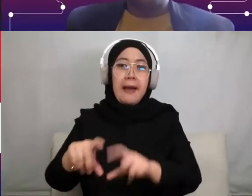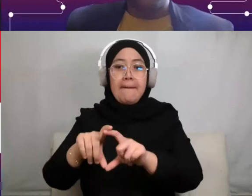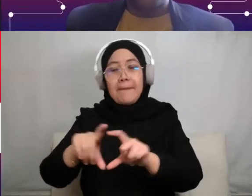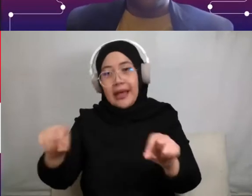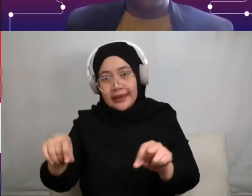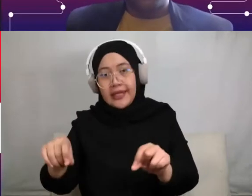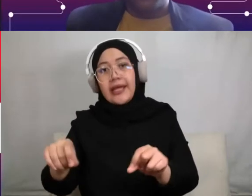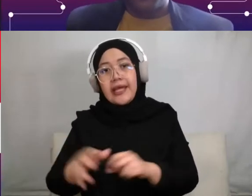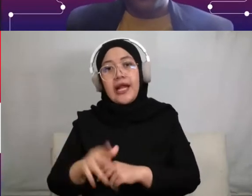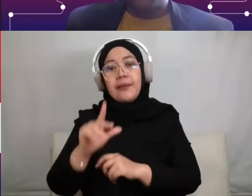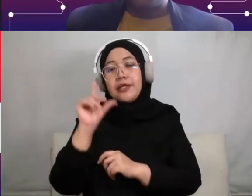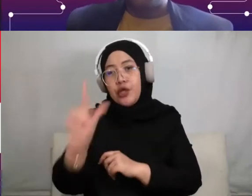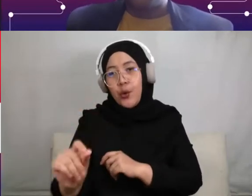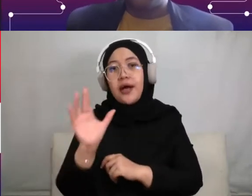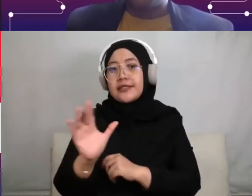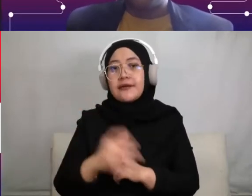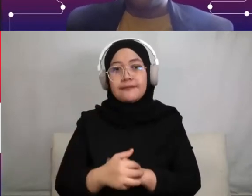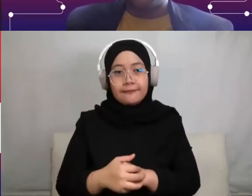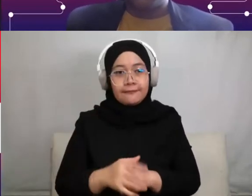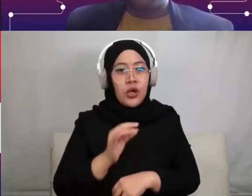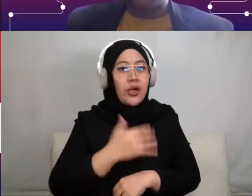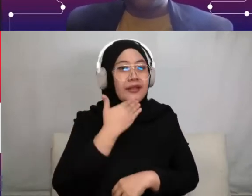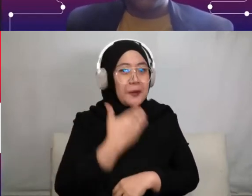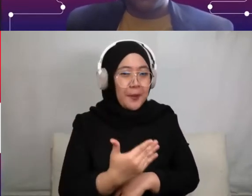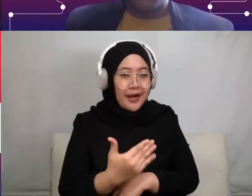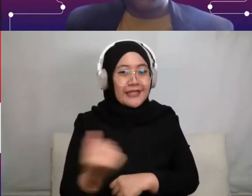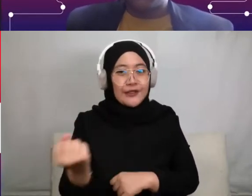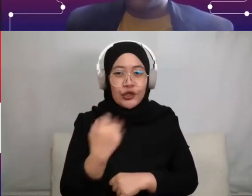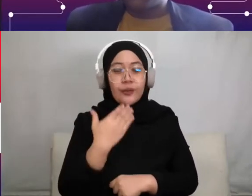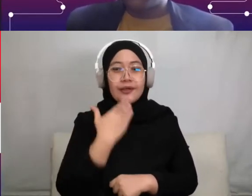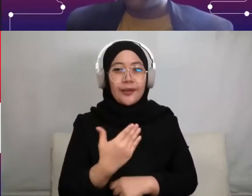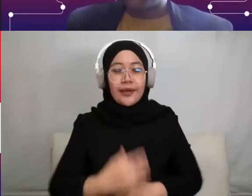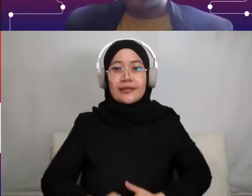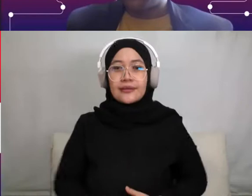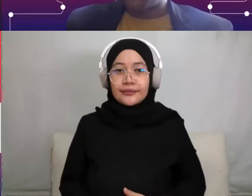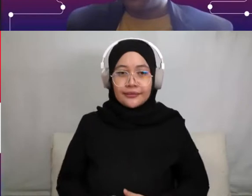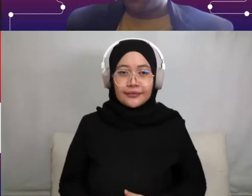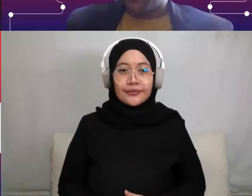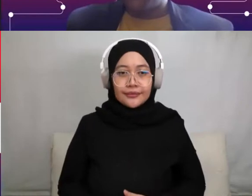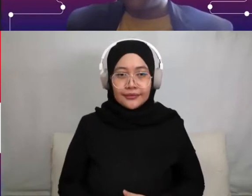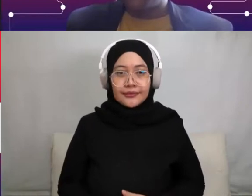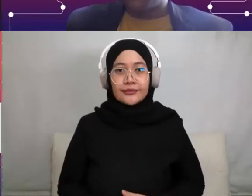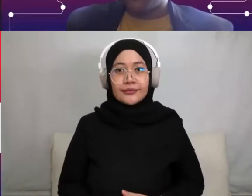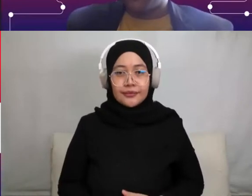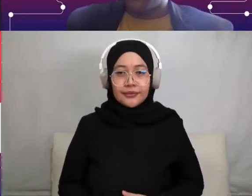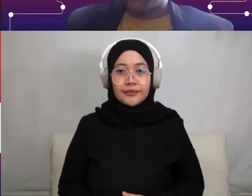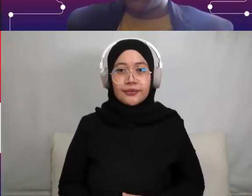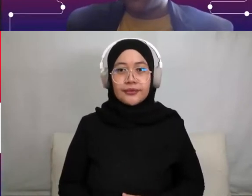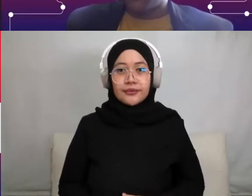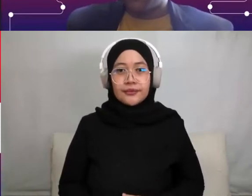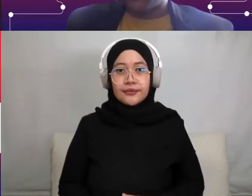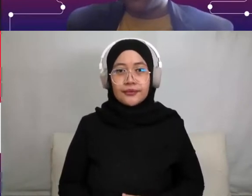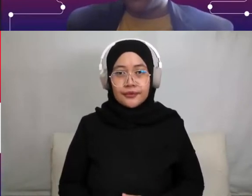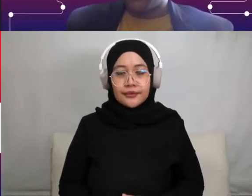Thank you for your answer. I think before Sarada follow up on this, I just have one question before I